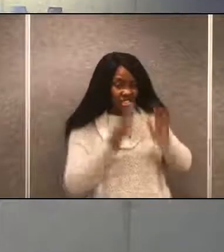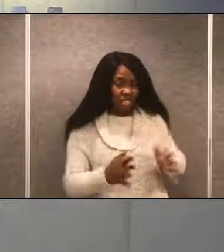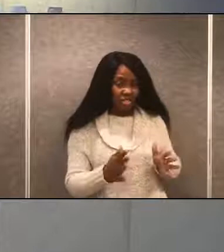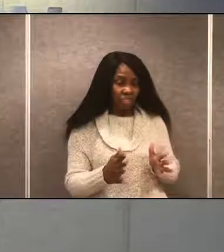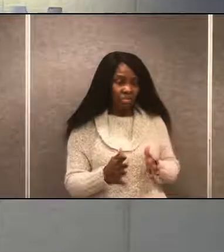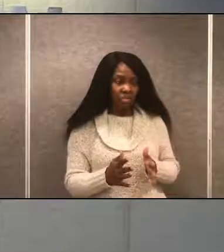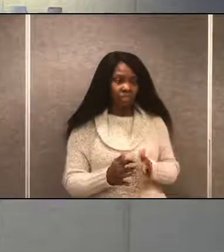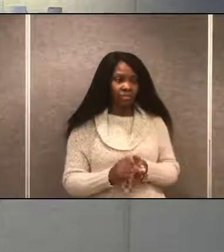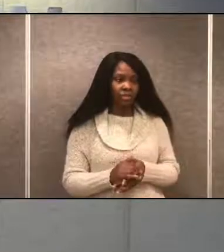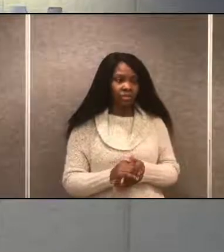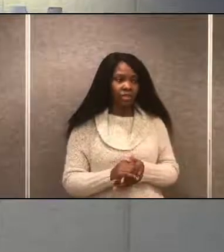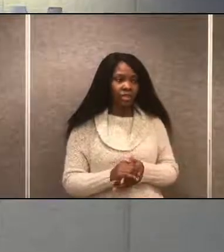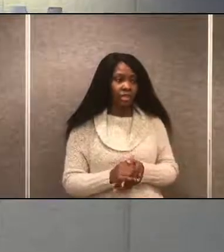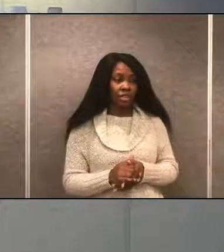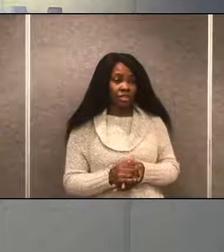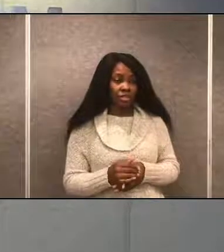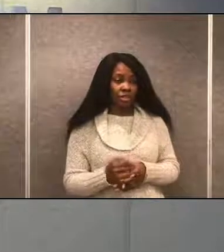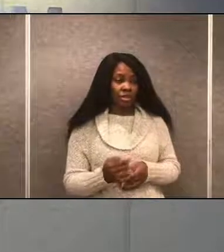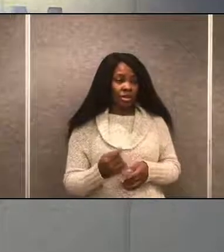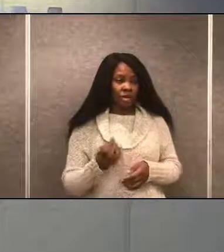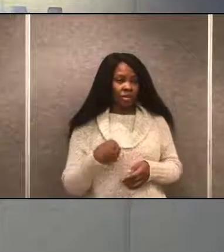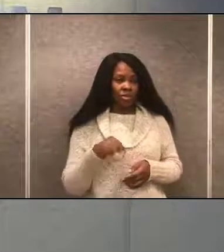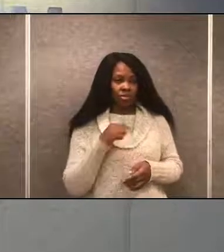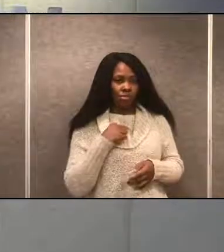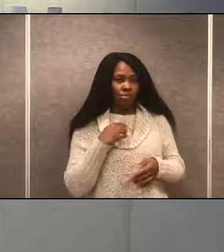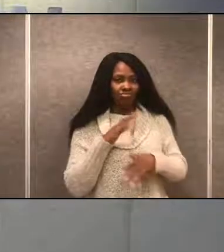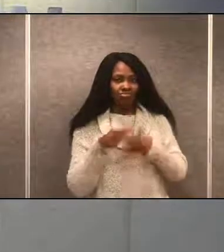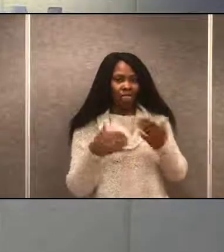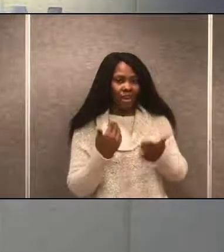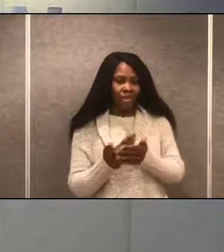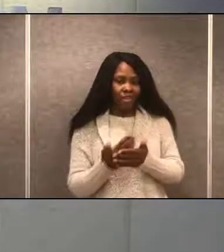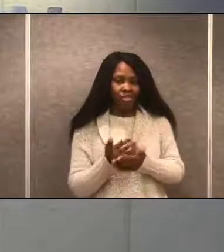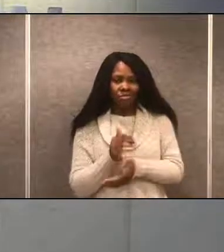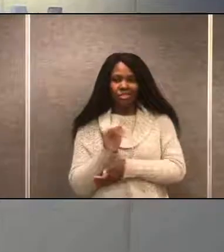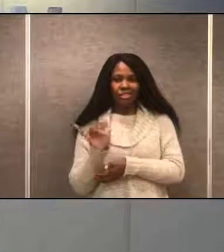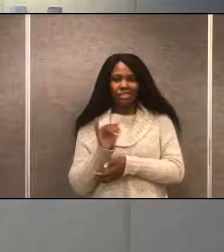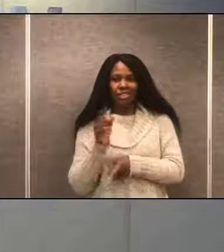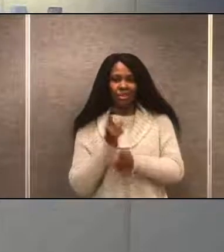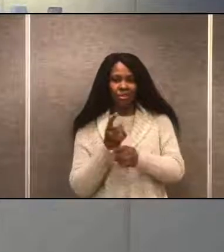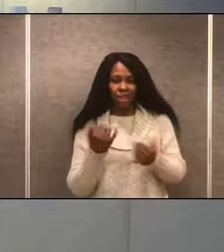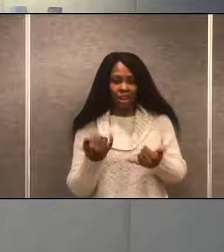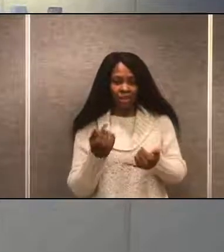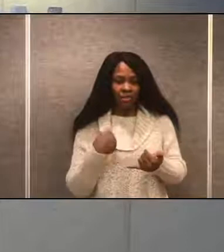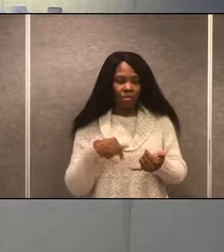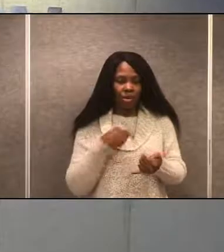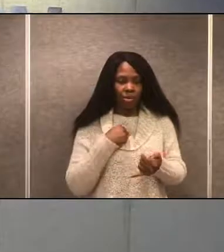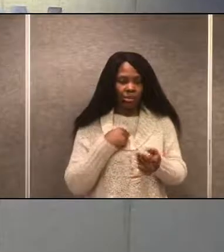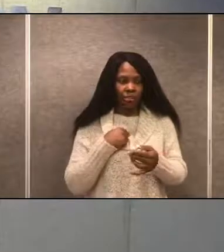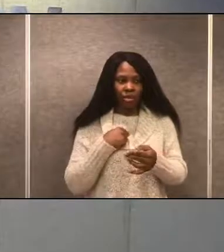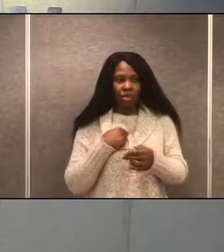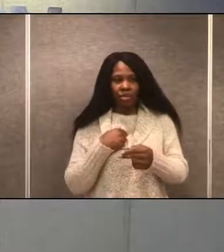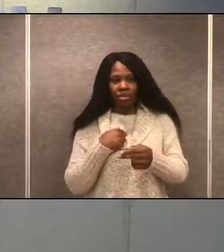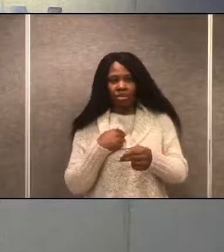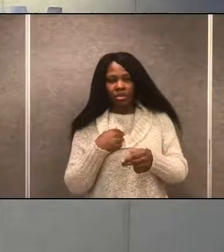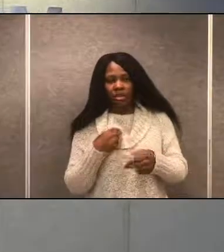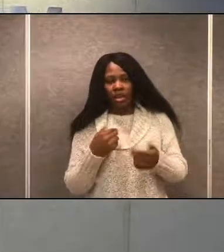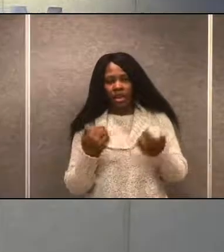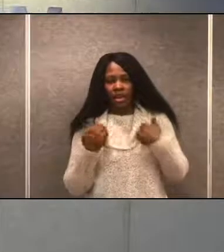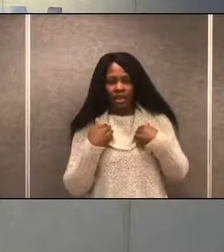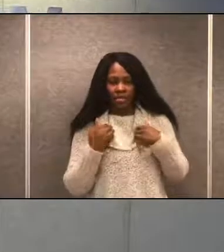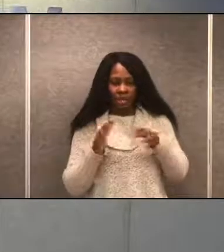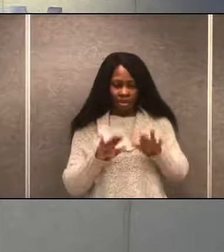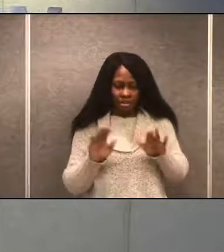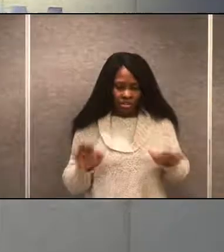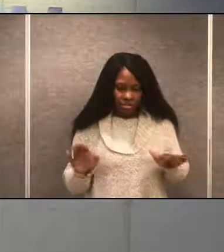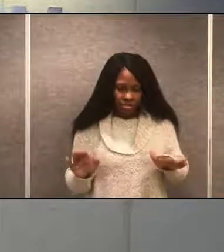are in that position, because we're all in that position right now who have children. We all going home, or we all sitting, we all have our kids either on a half a day on some modified